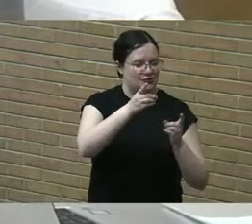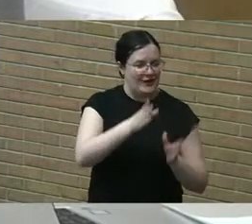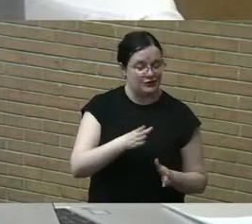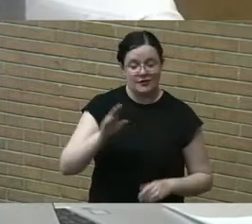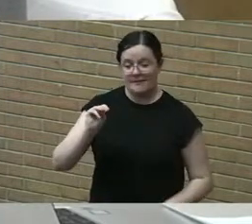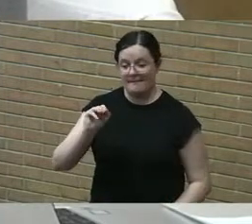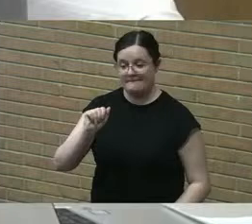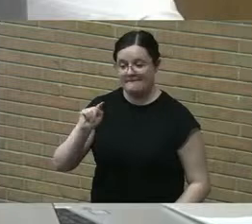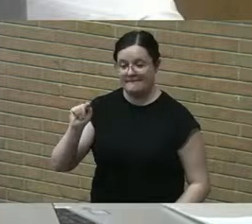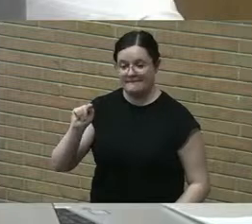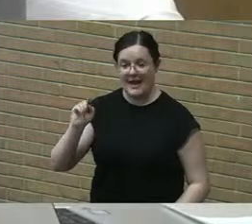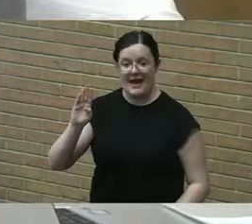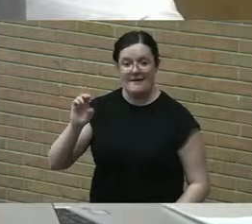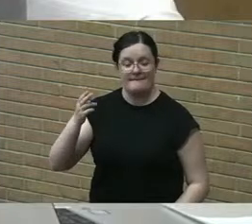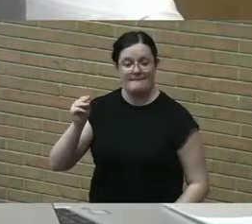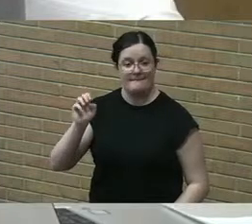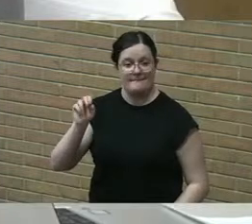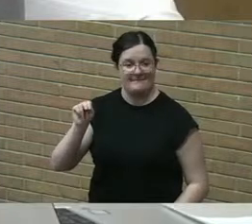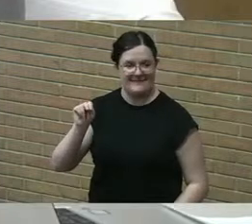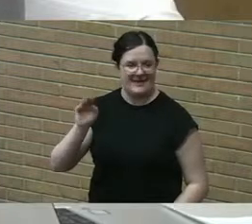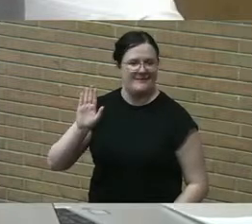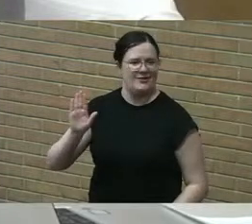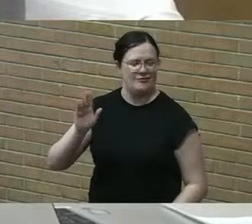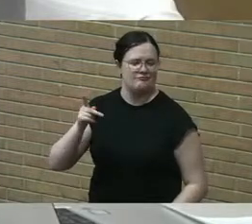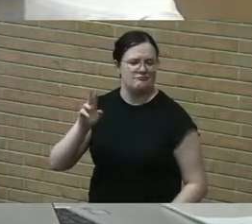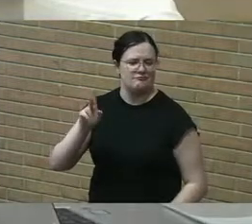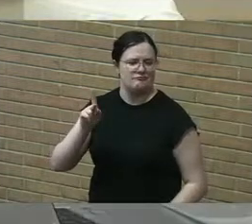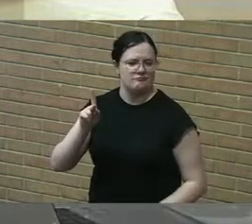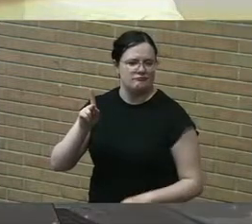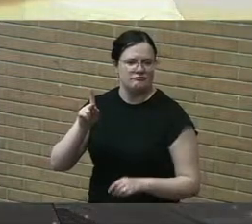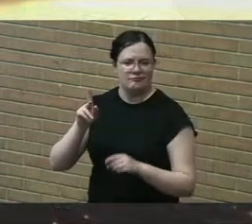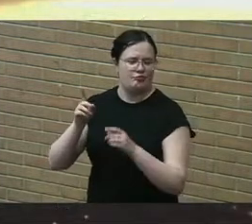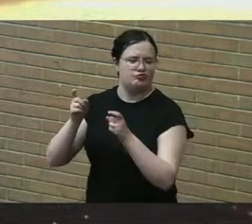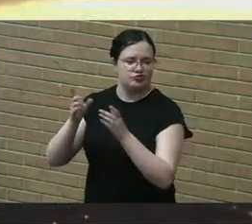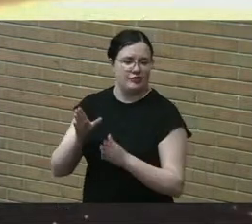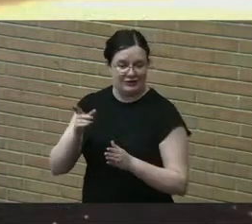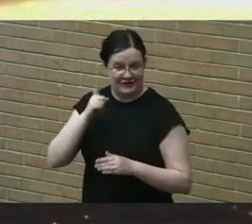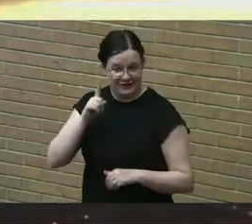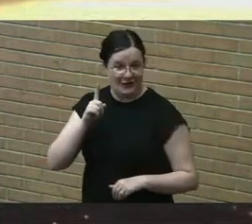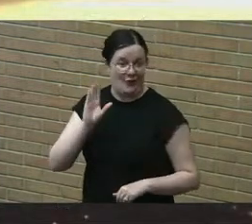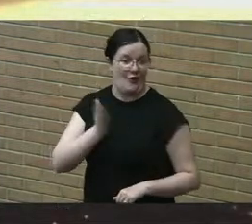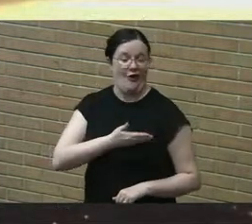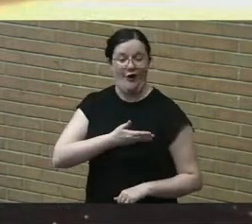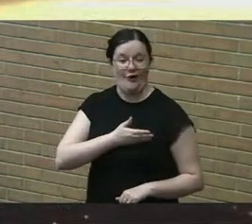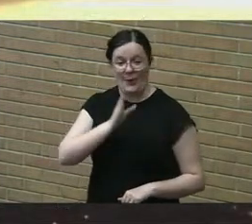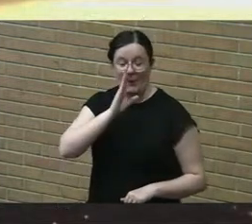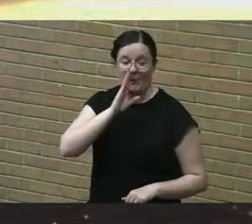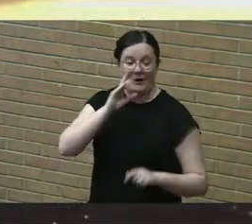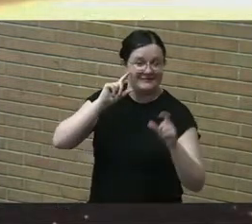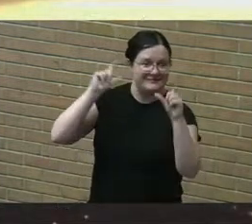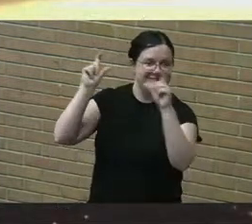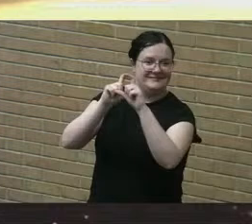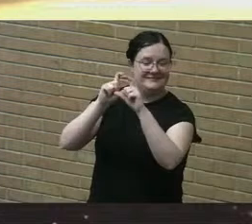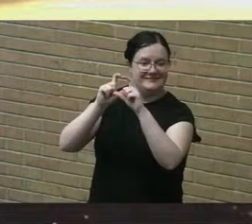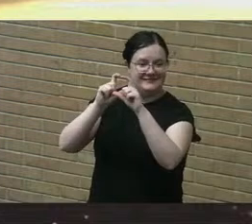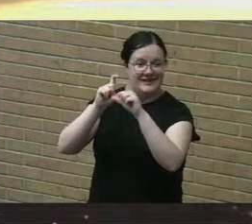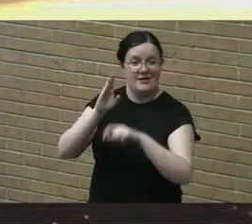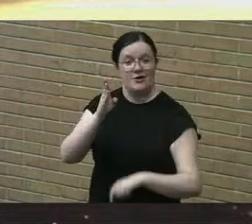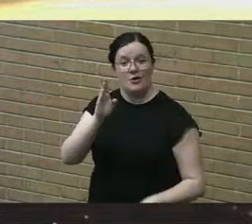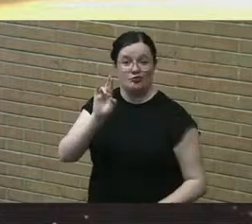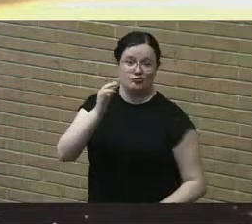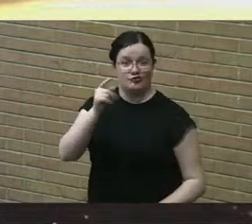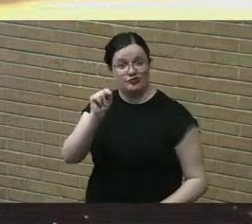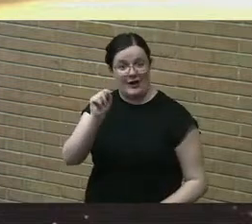for their dedication to the Bright On, Bright Off Total Solar Eclipse event. The community atmosphere that Becky Look at and